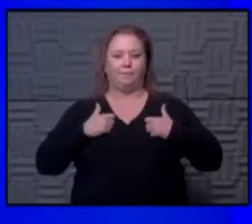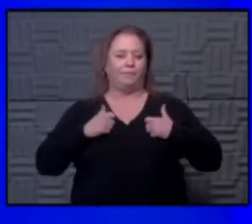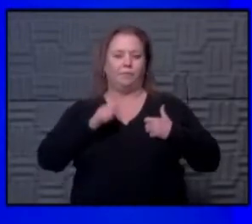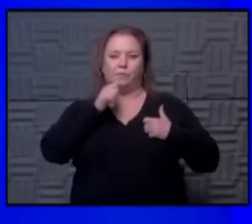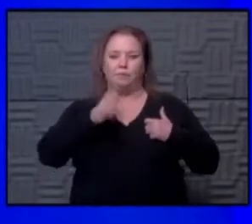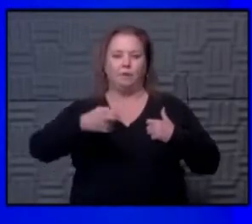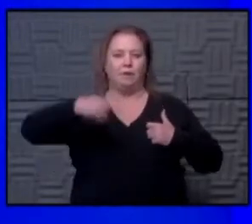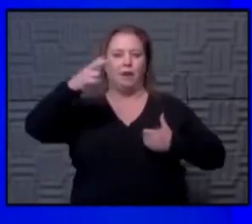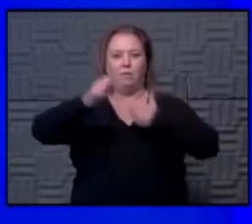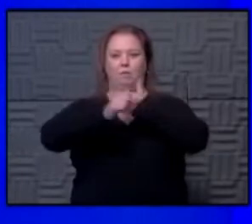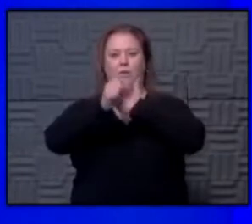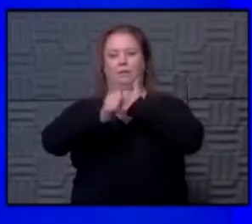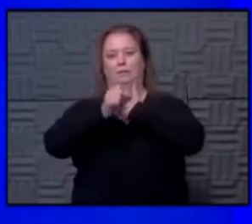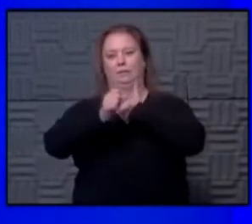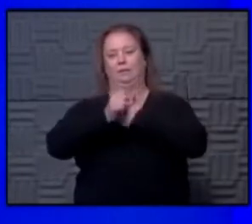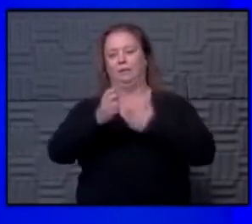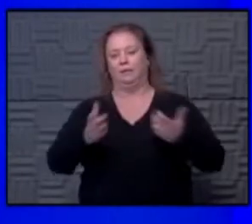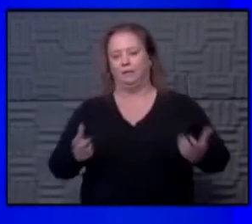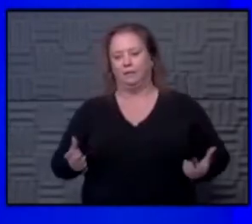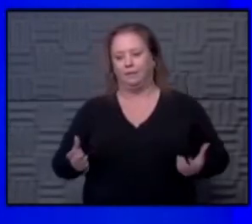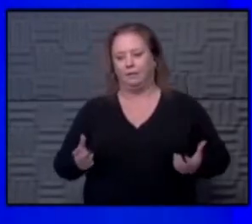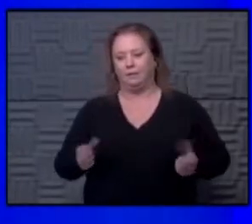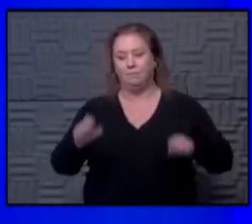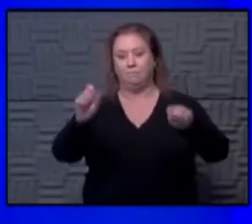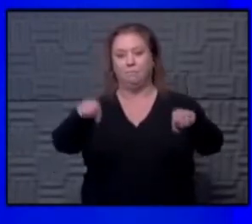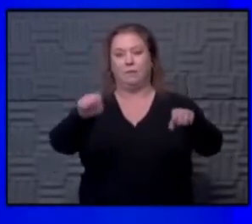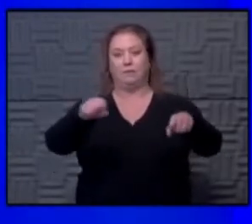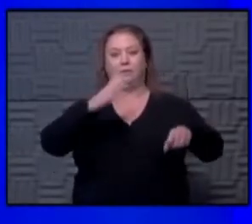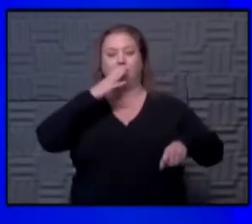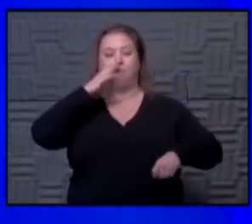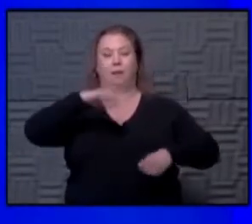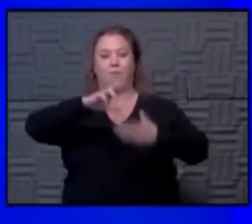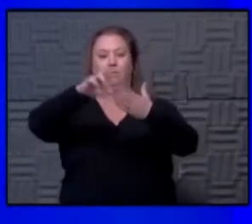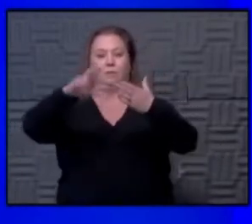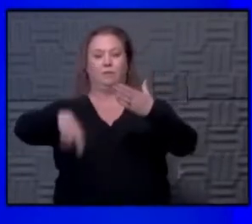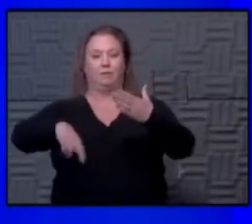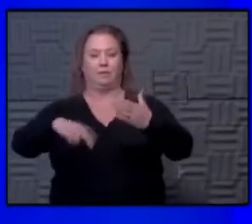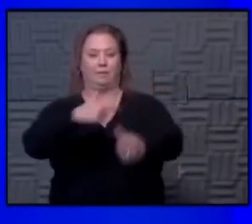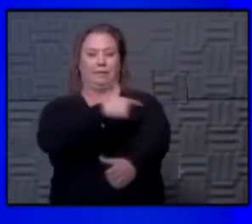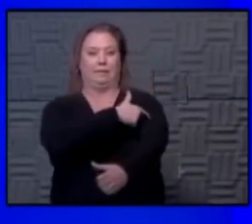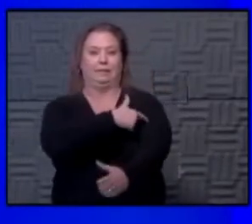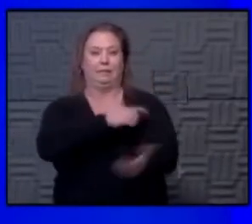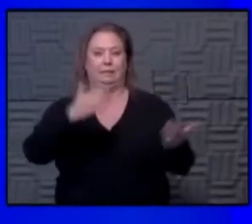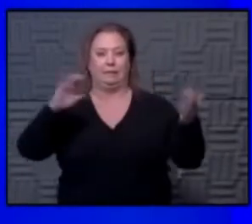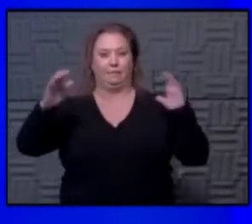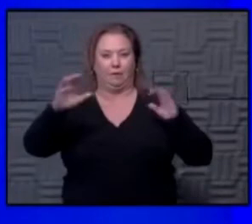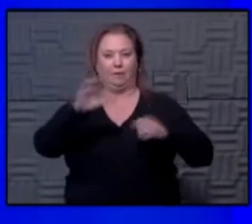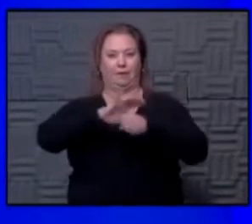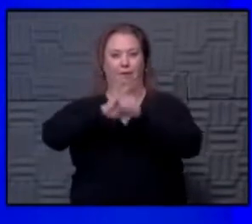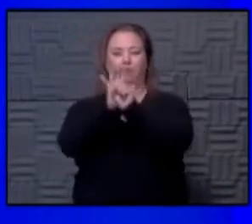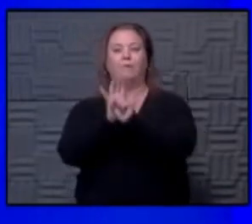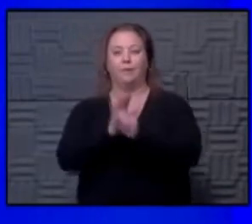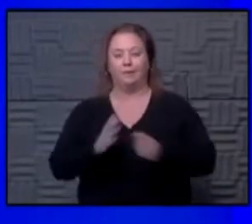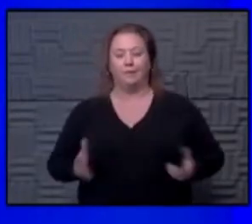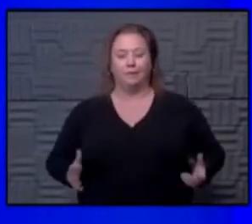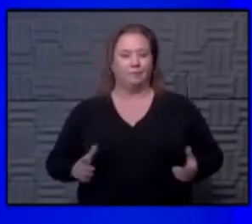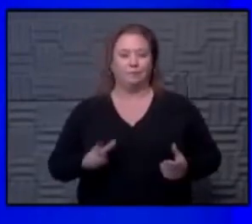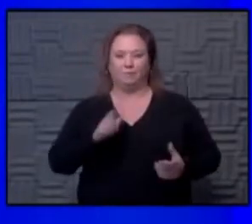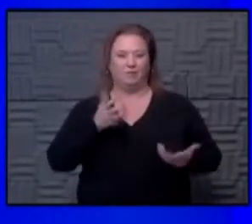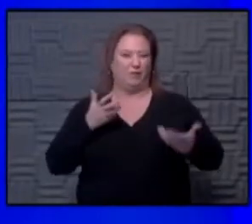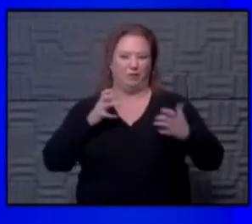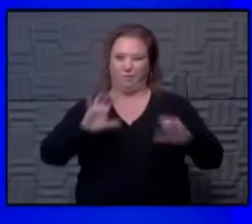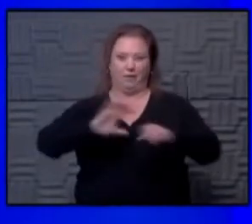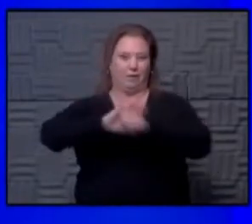higher risk of probable or possible bad outcomes taking the vaccine compared to getting COVID-19. You absolutely do not want to